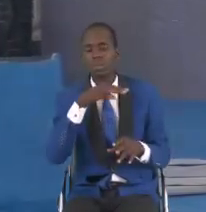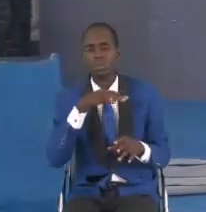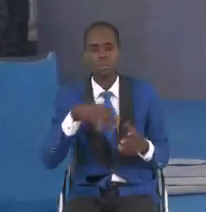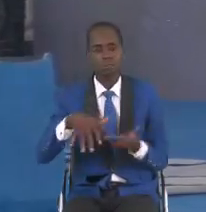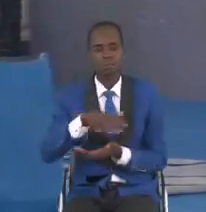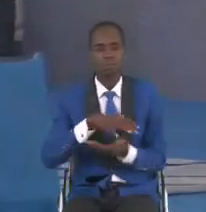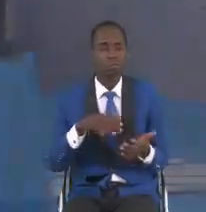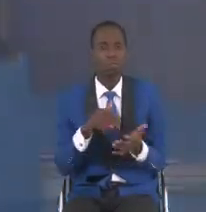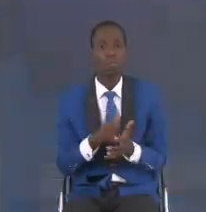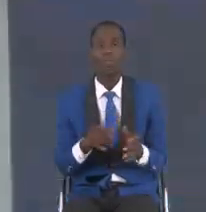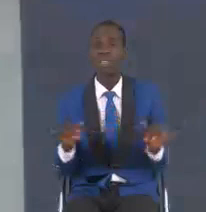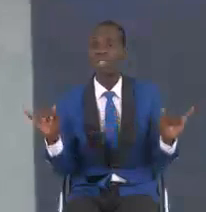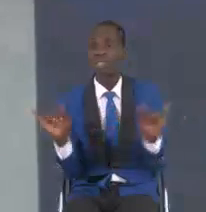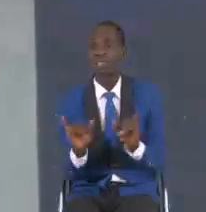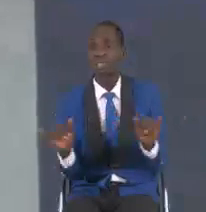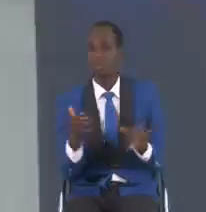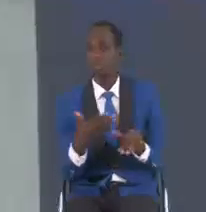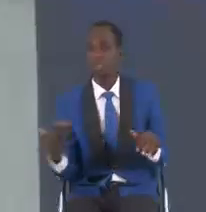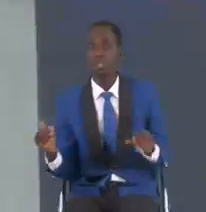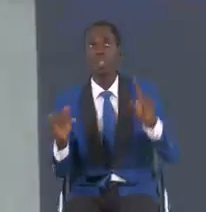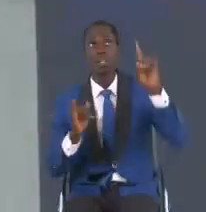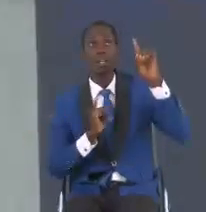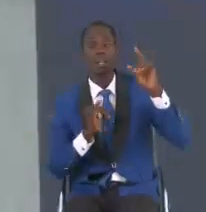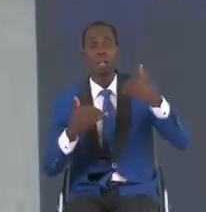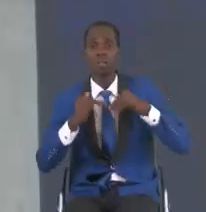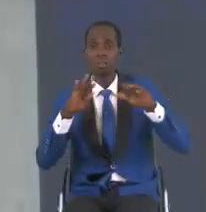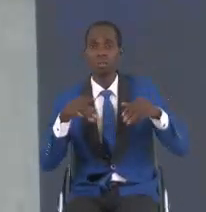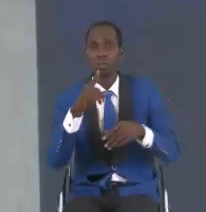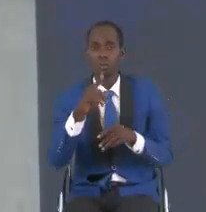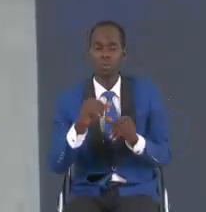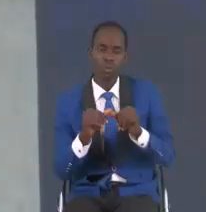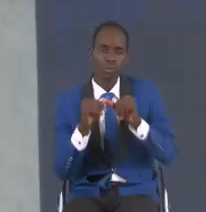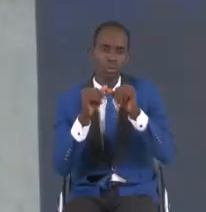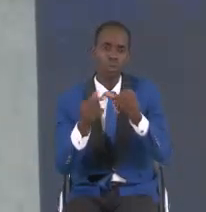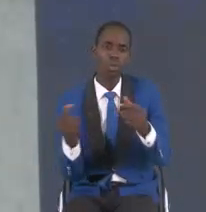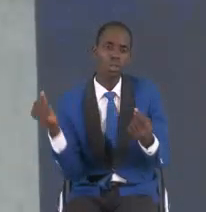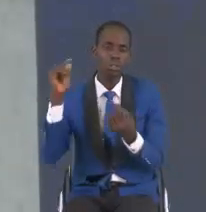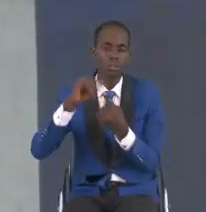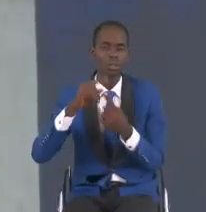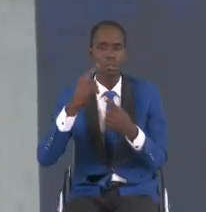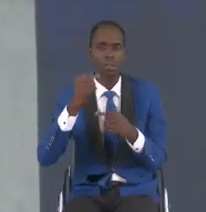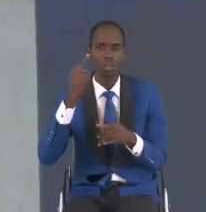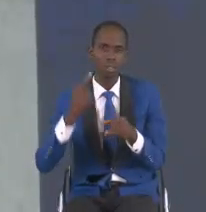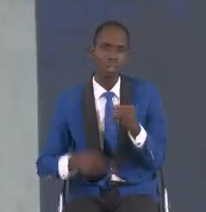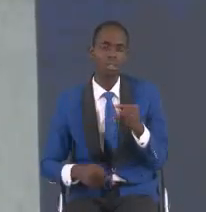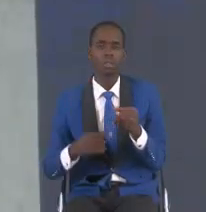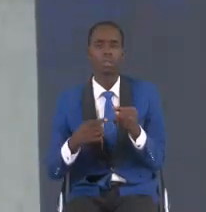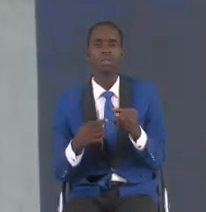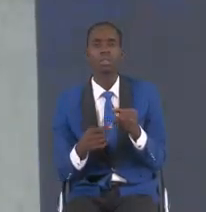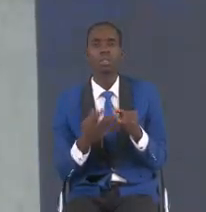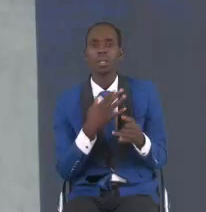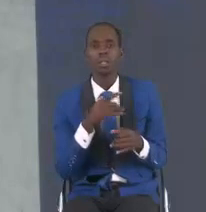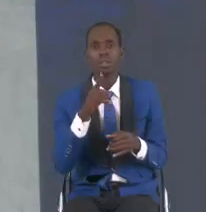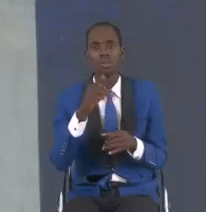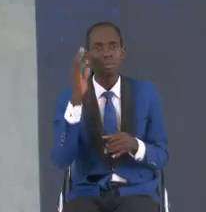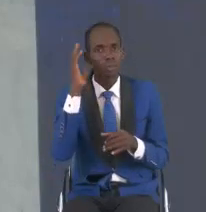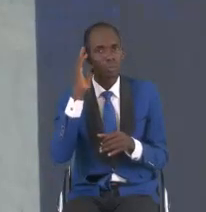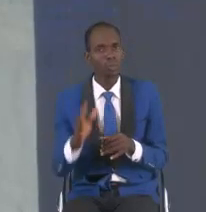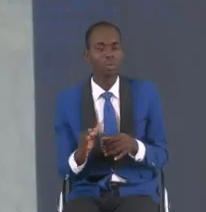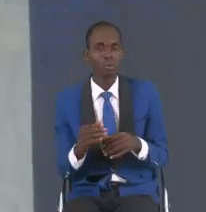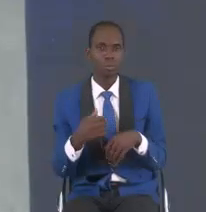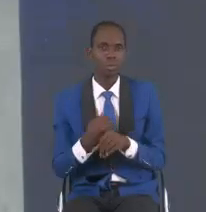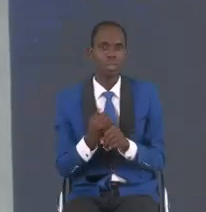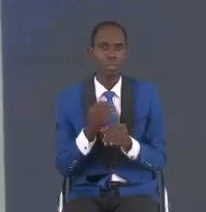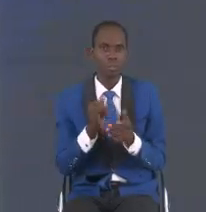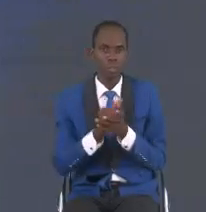thing I've given you. You continue until the end of the age. And you are going to meet that Jesus who is going